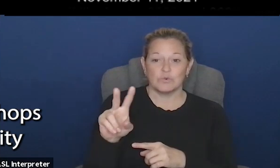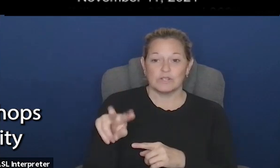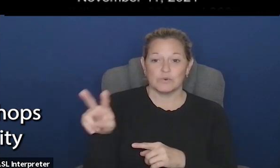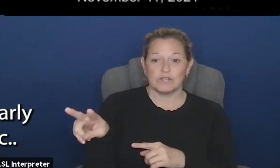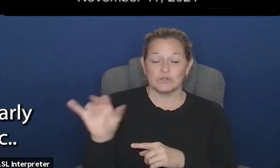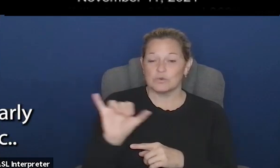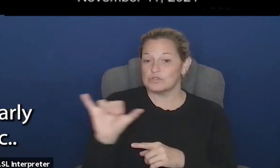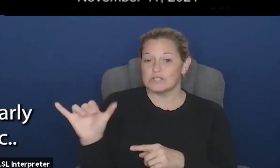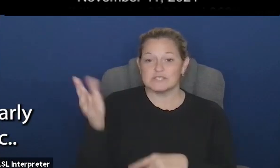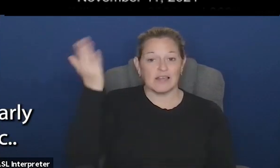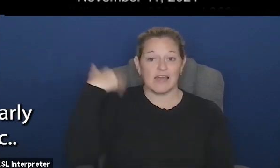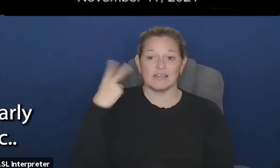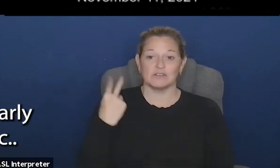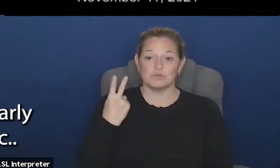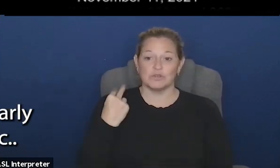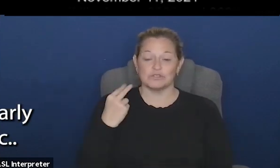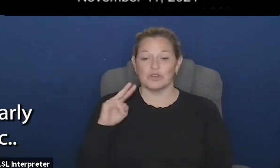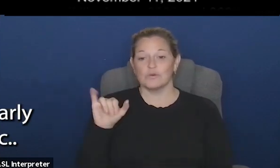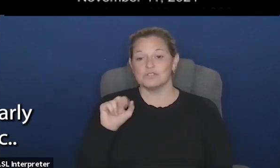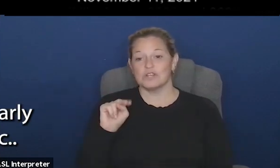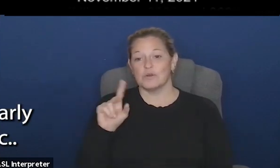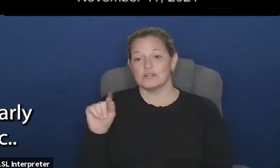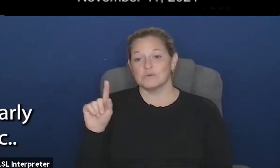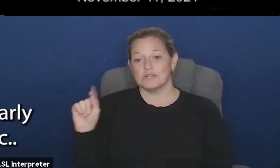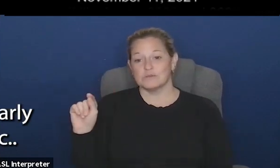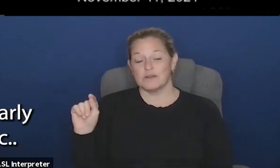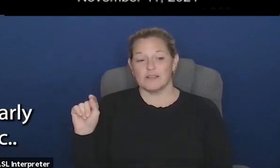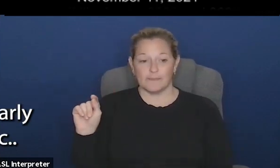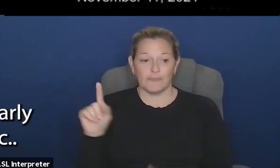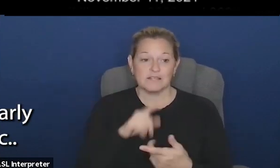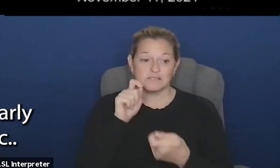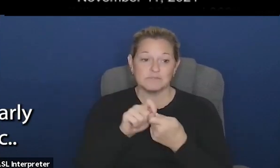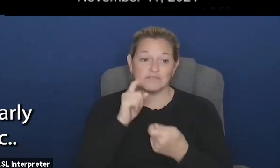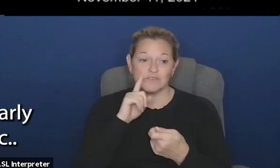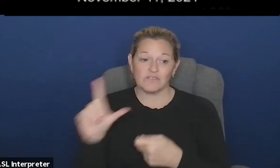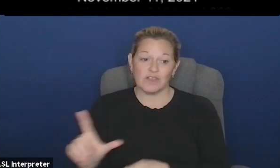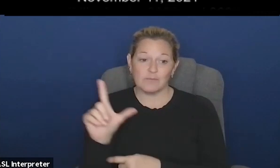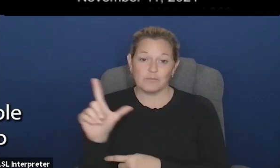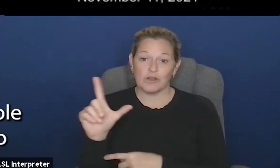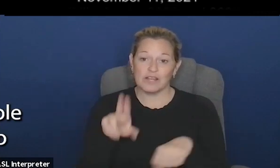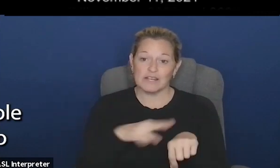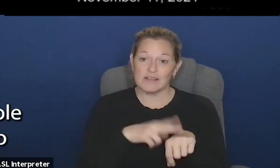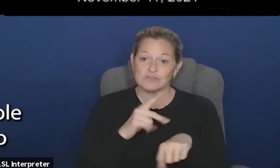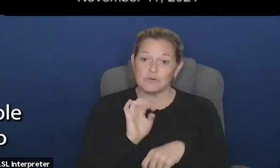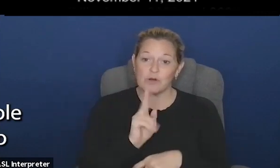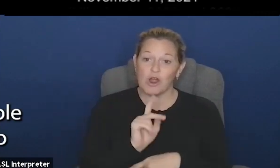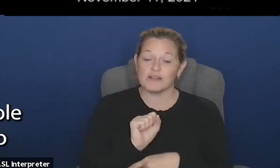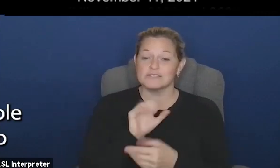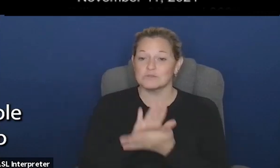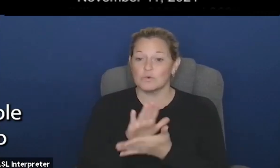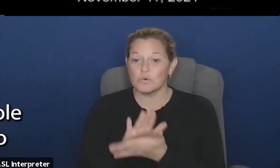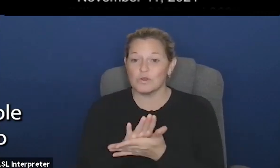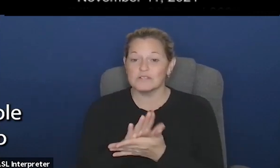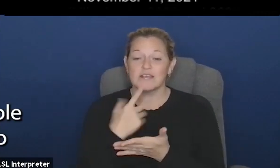general community members and organizations, particularly libraries, national parks, schools, et cetera. And we're trying to both